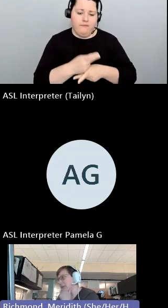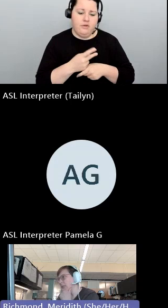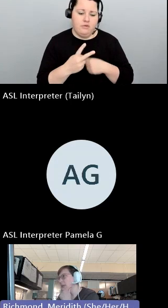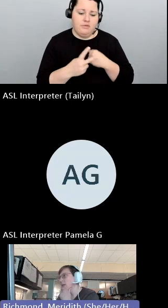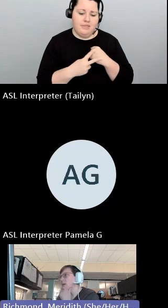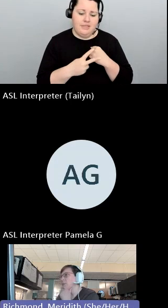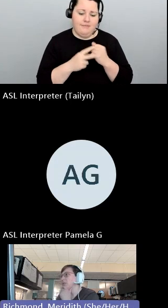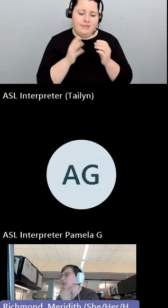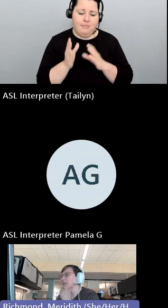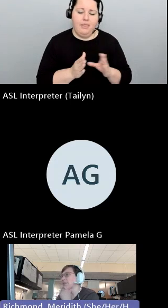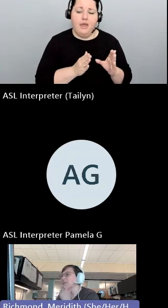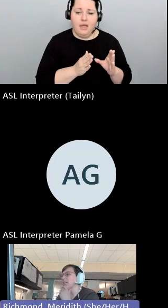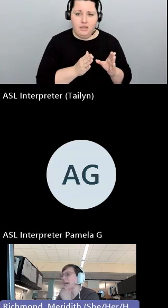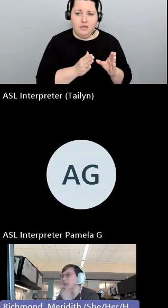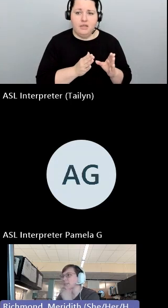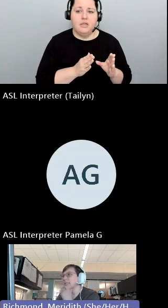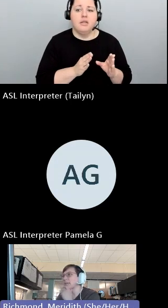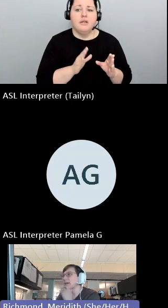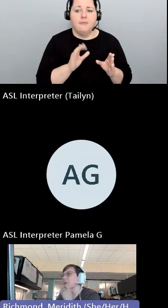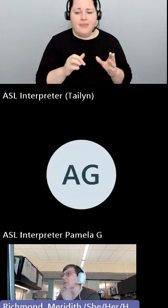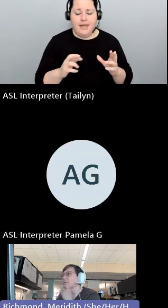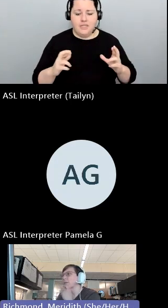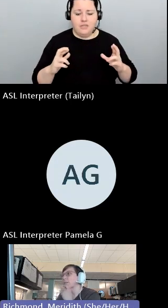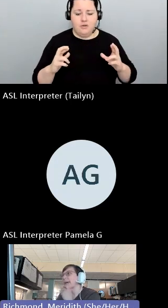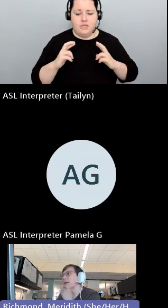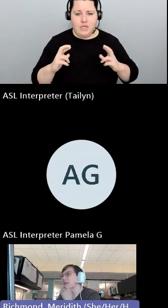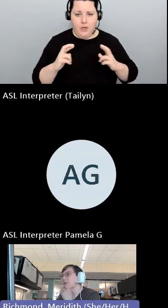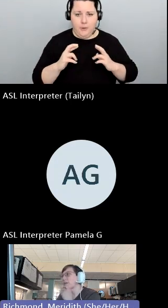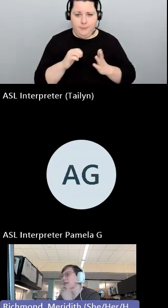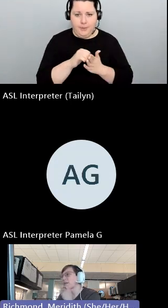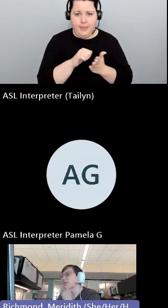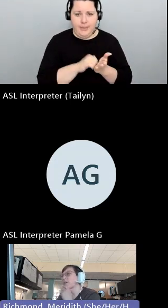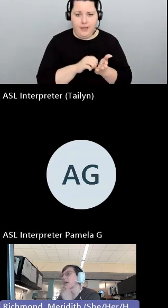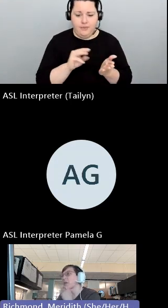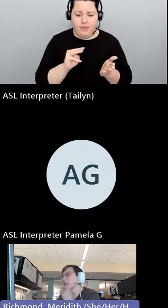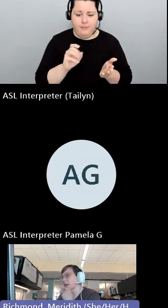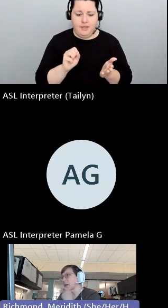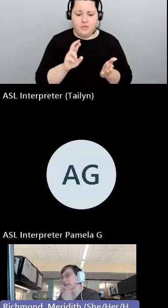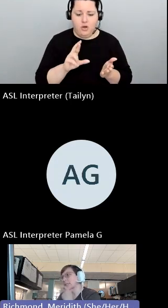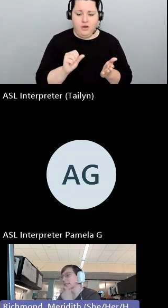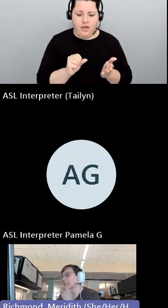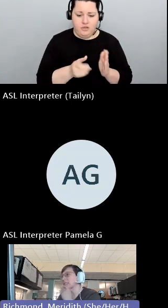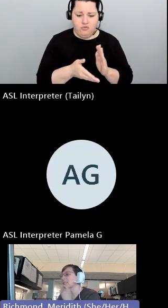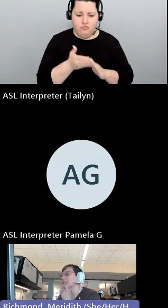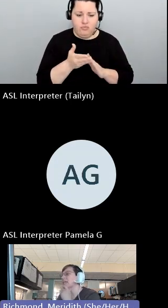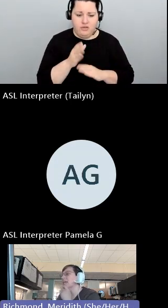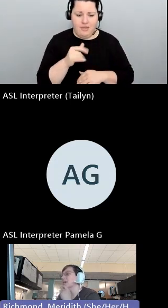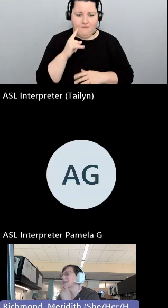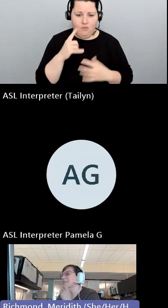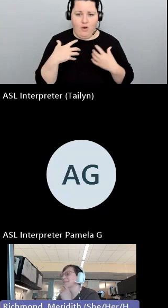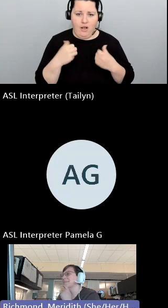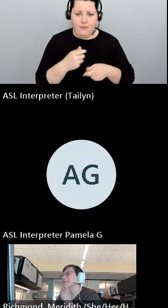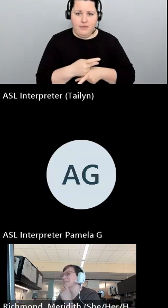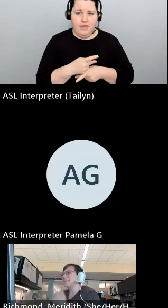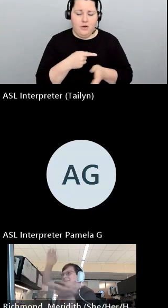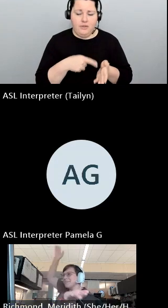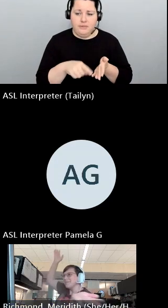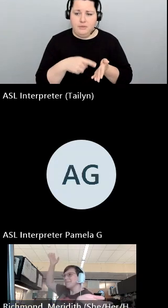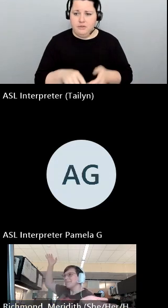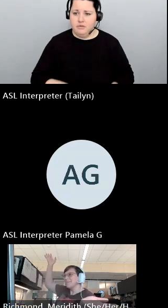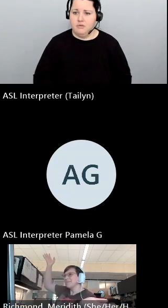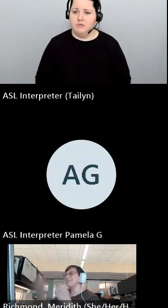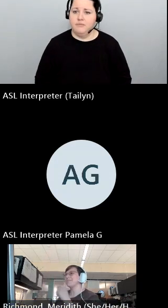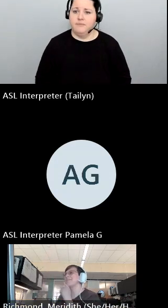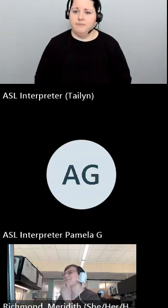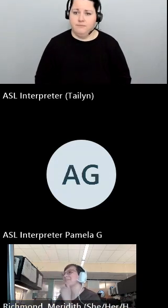savings plan, which is a retirement account run by MSRS for healthcare expenses.